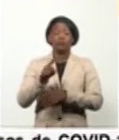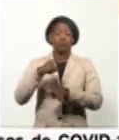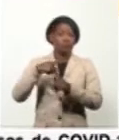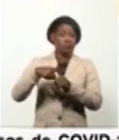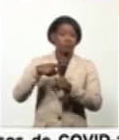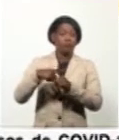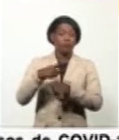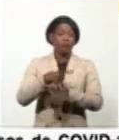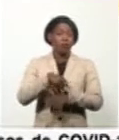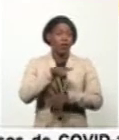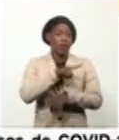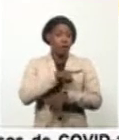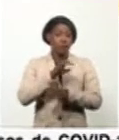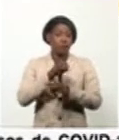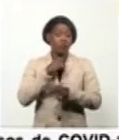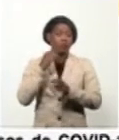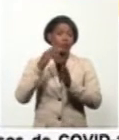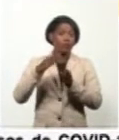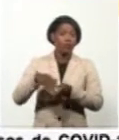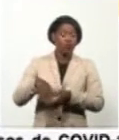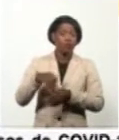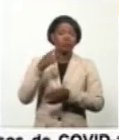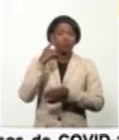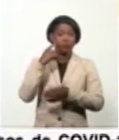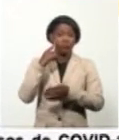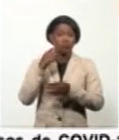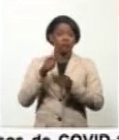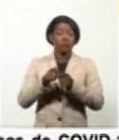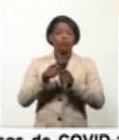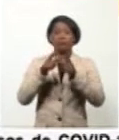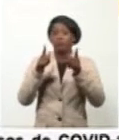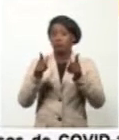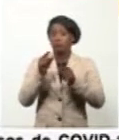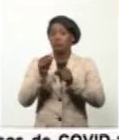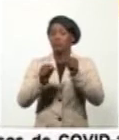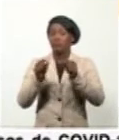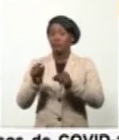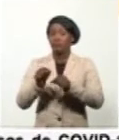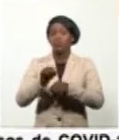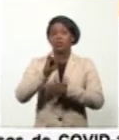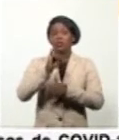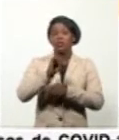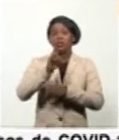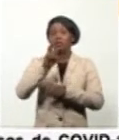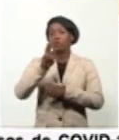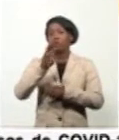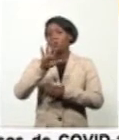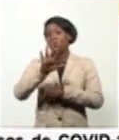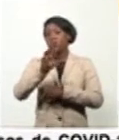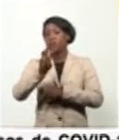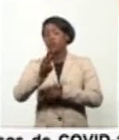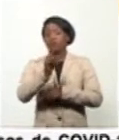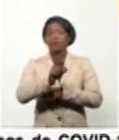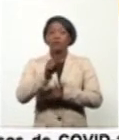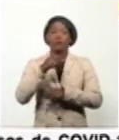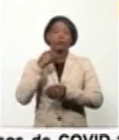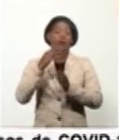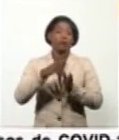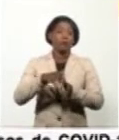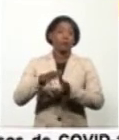363,211 cases, and yesterday it has a very high death toll of